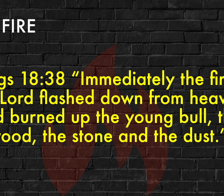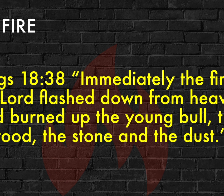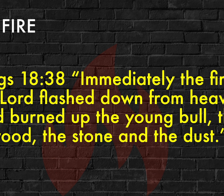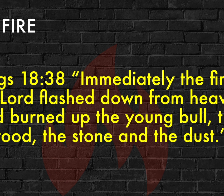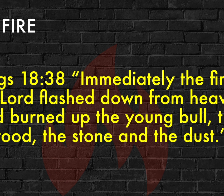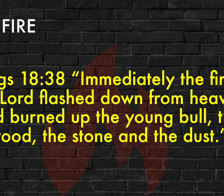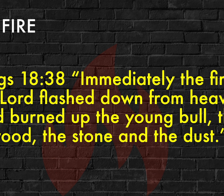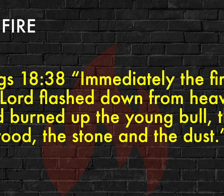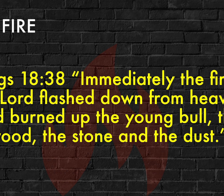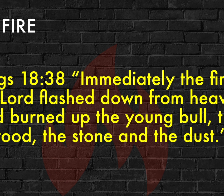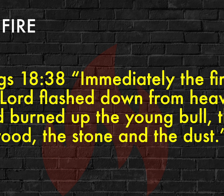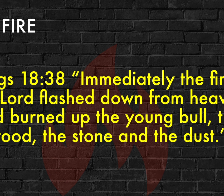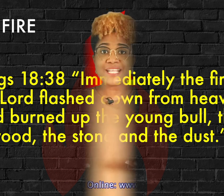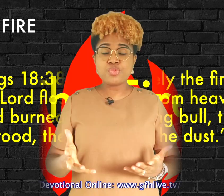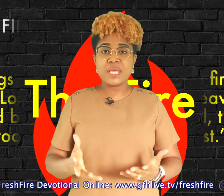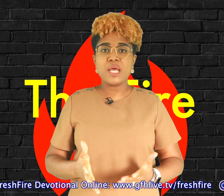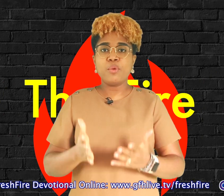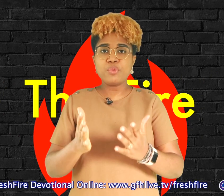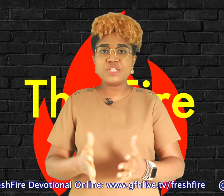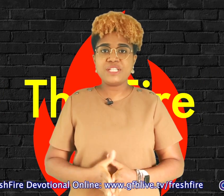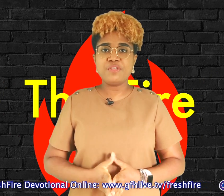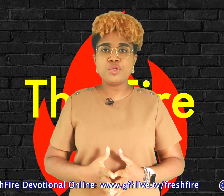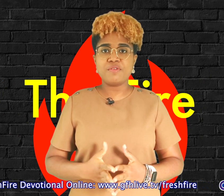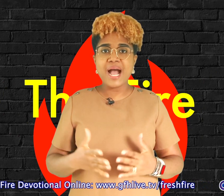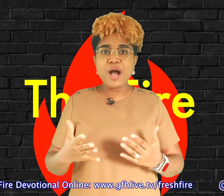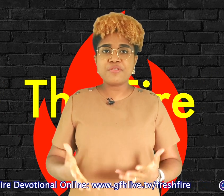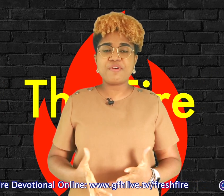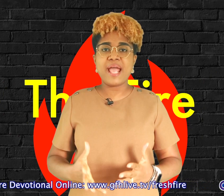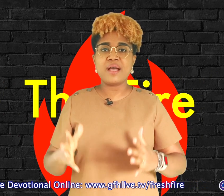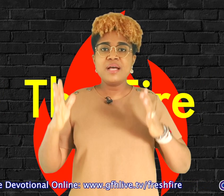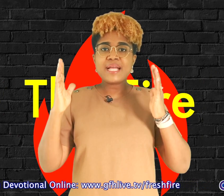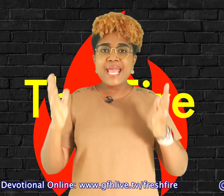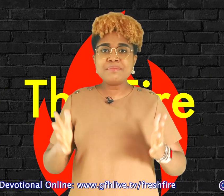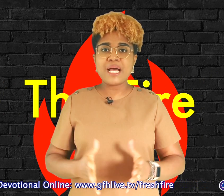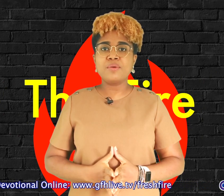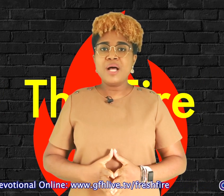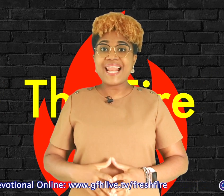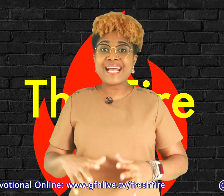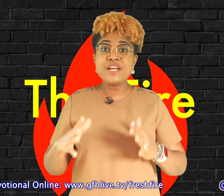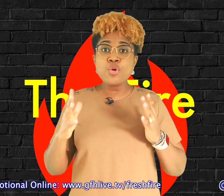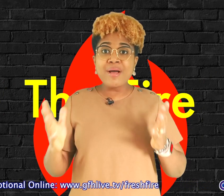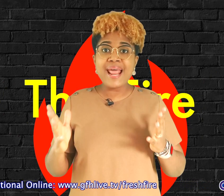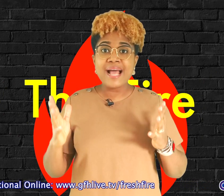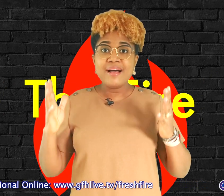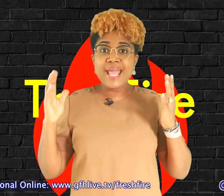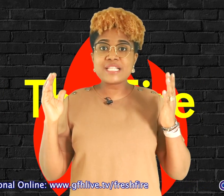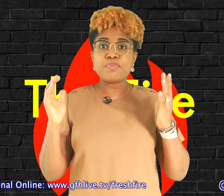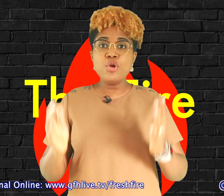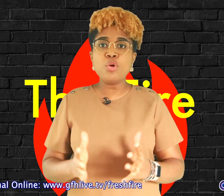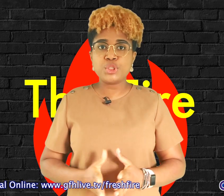stone, and the dust. Last week, we watched a video of how the fire came down like a